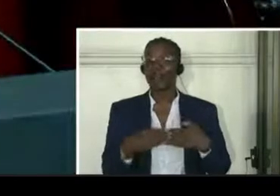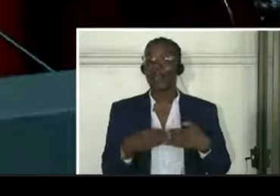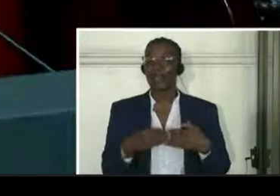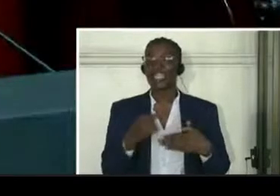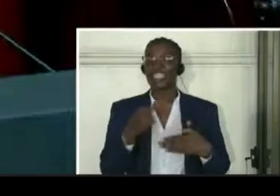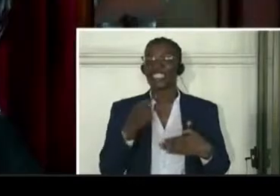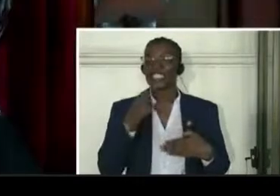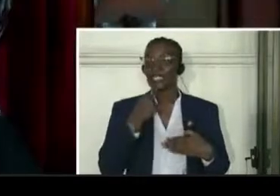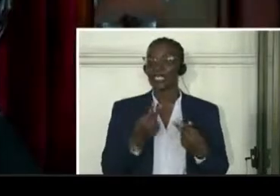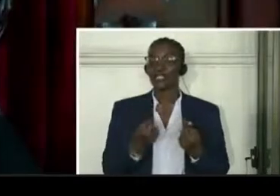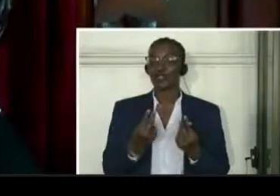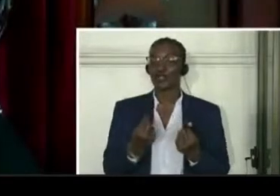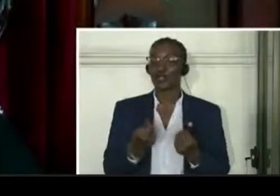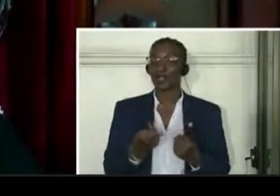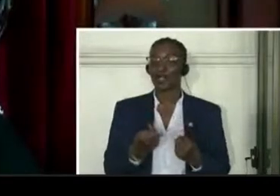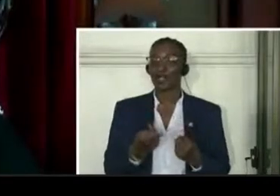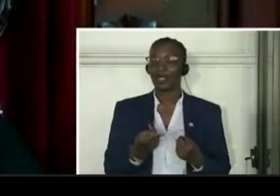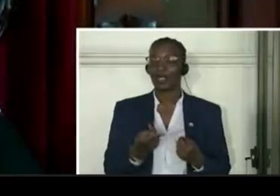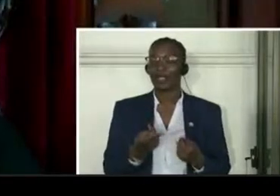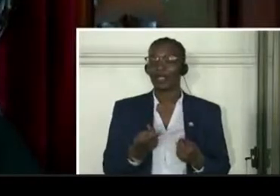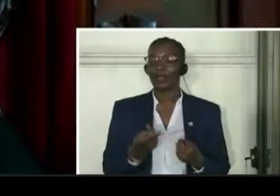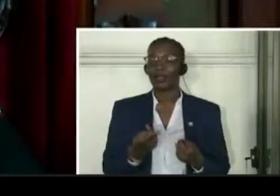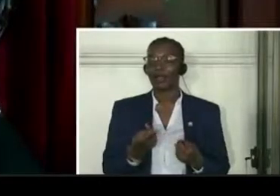she is new.